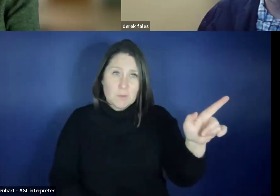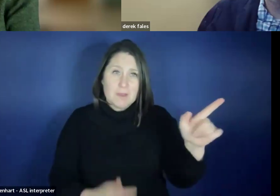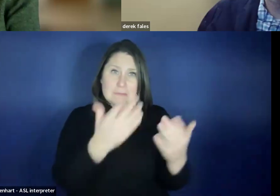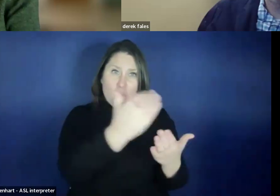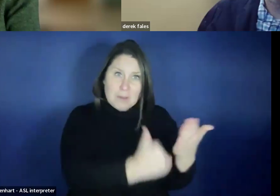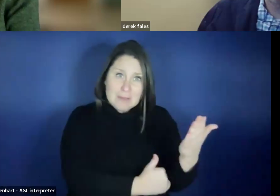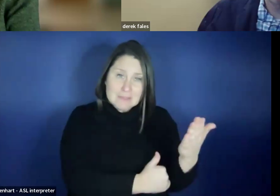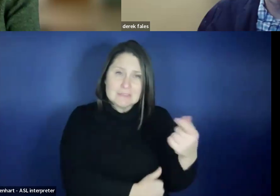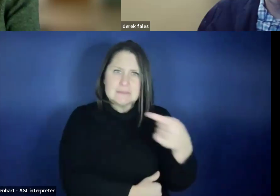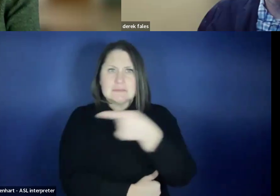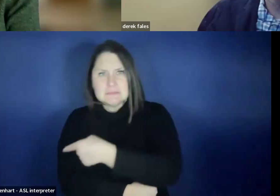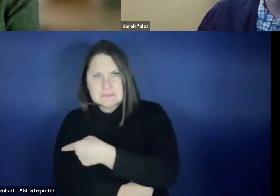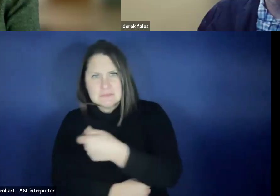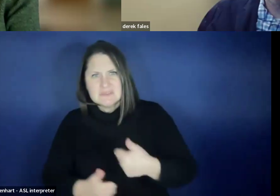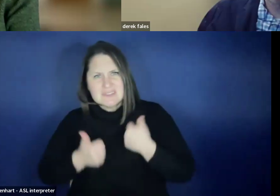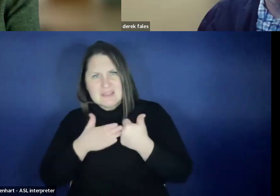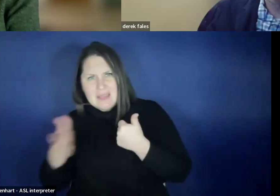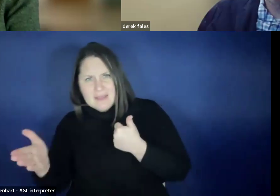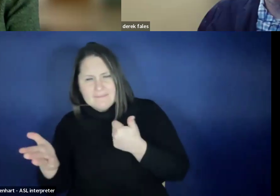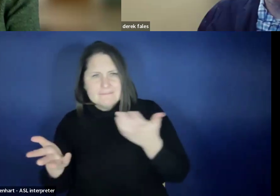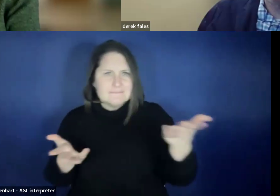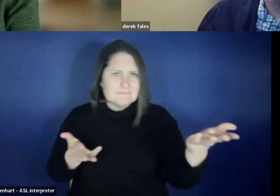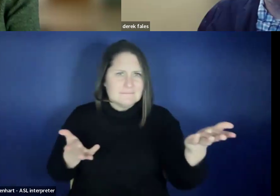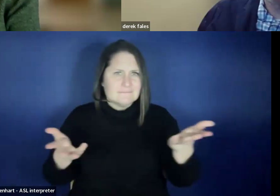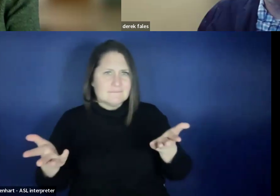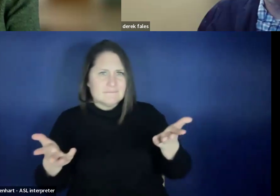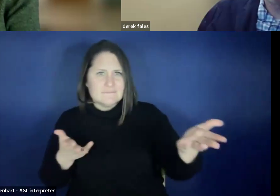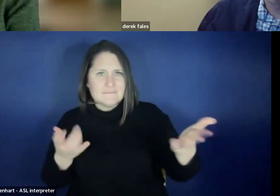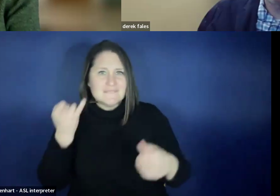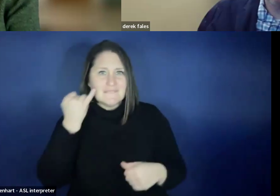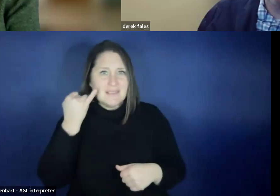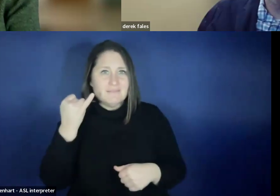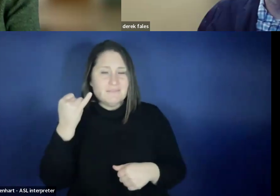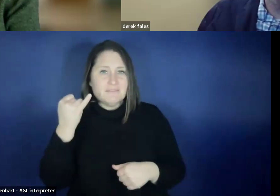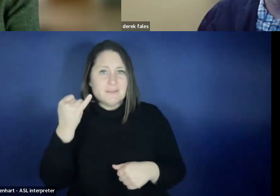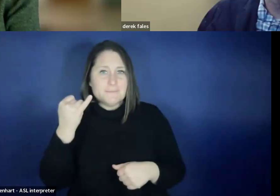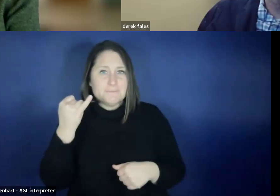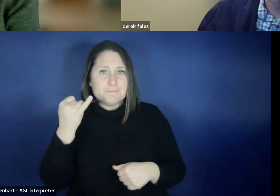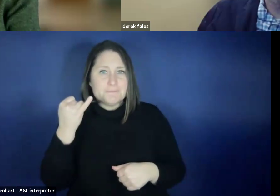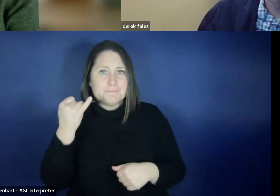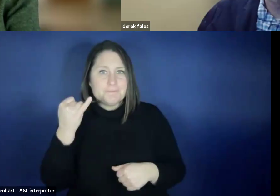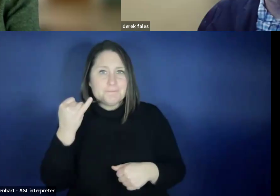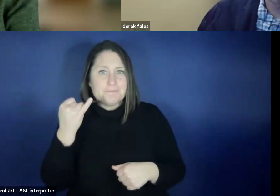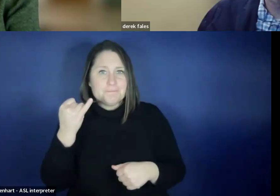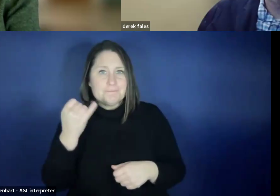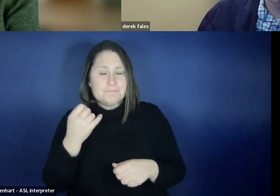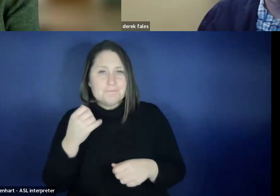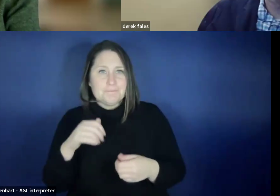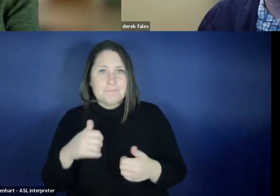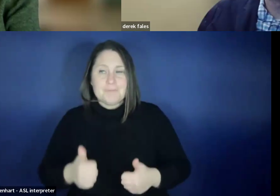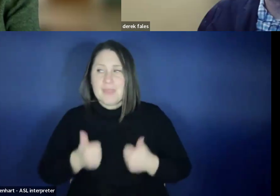list. Understanding is if the son wants to transition after a year after